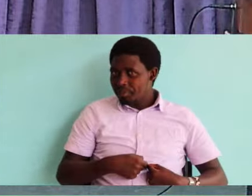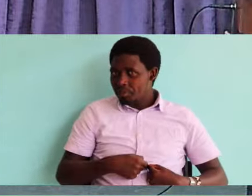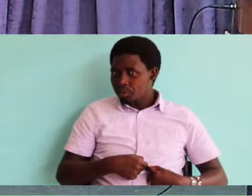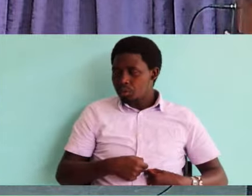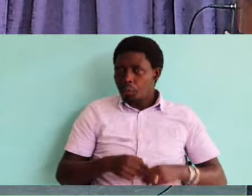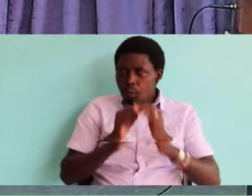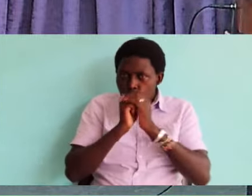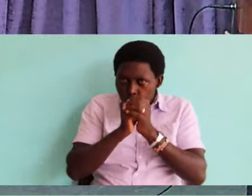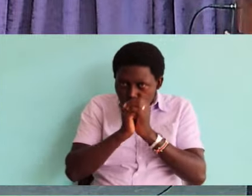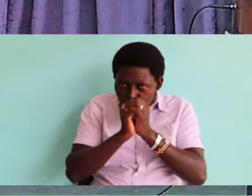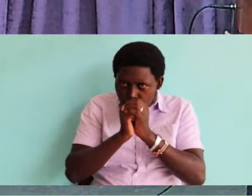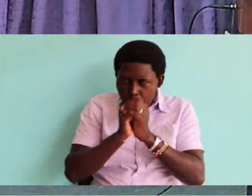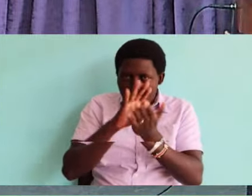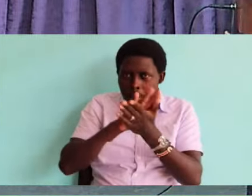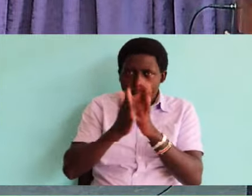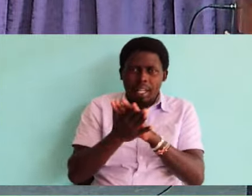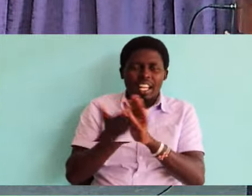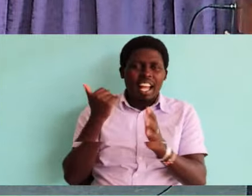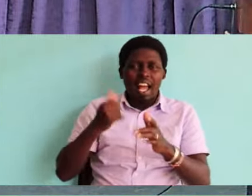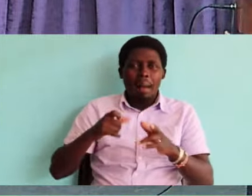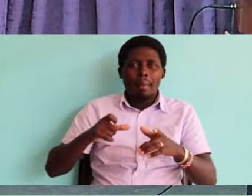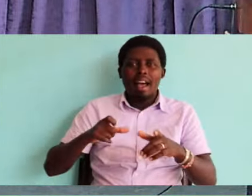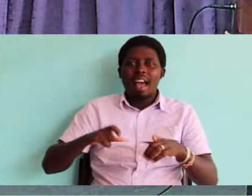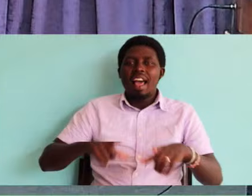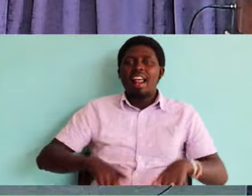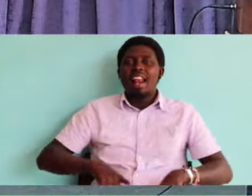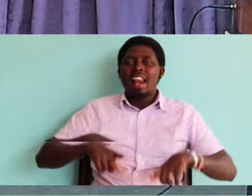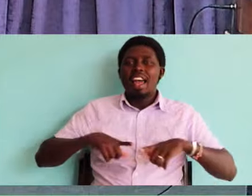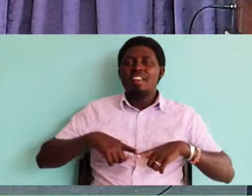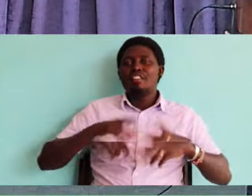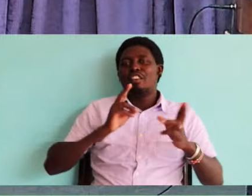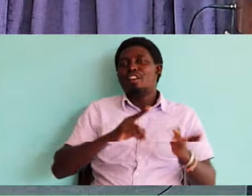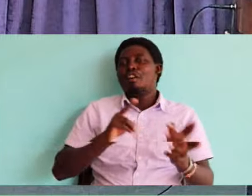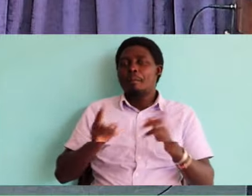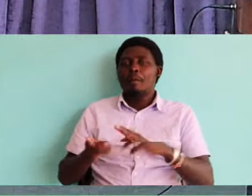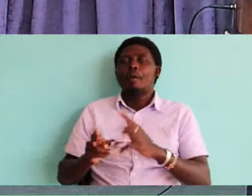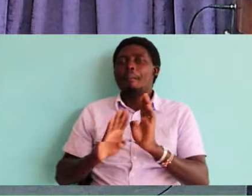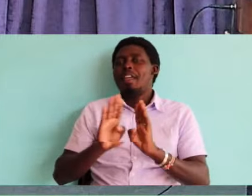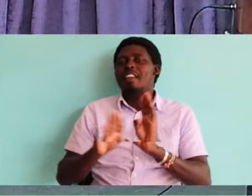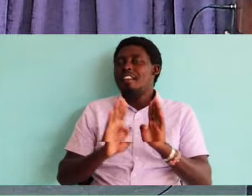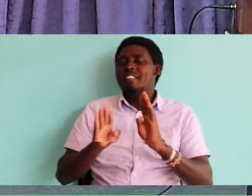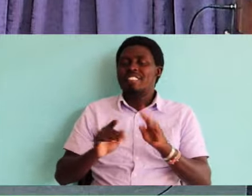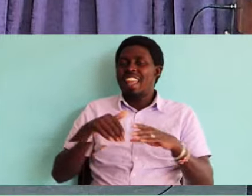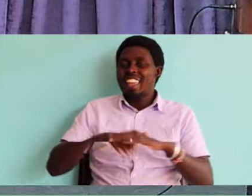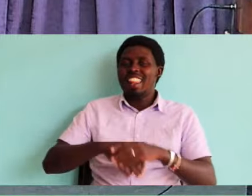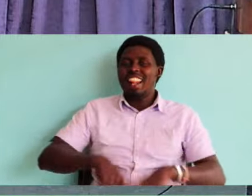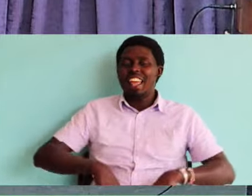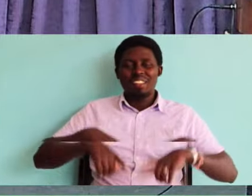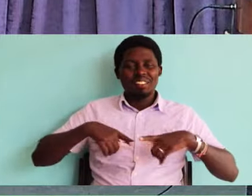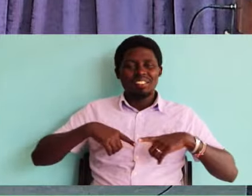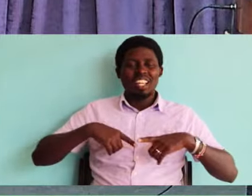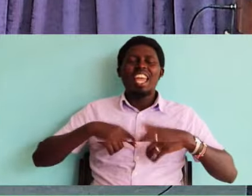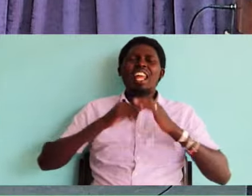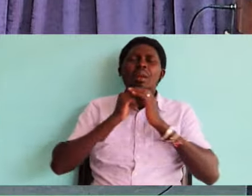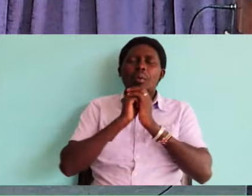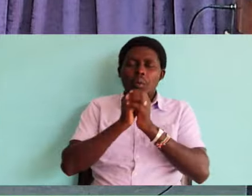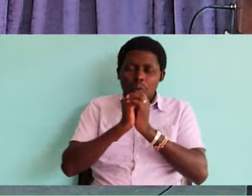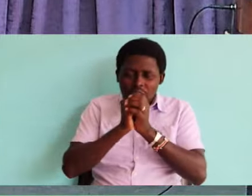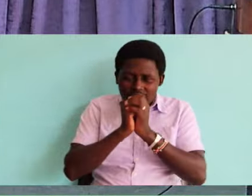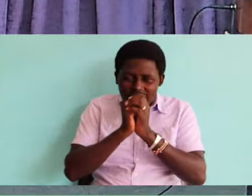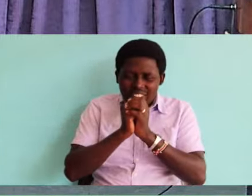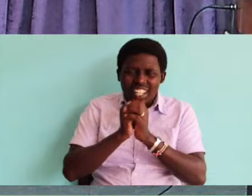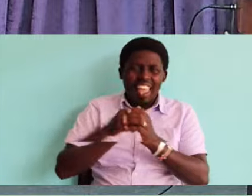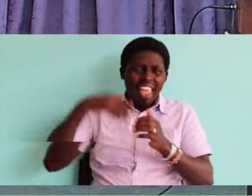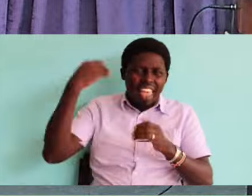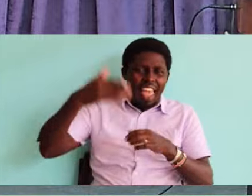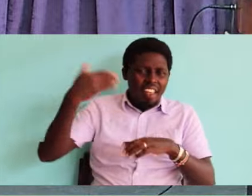worship will become a lifestyle in their lives. And worship is every aspect